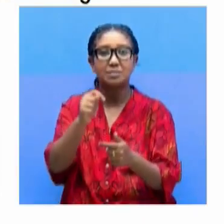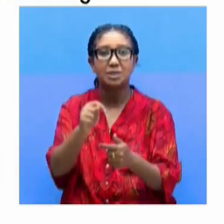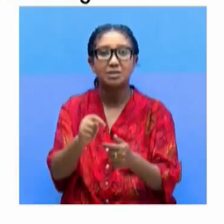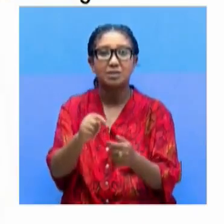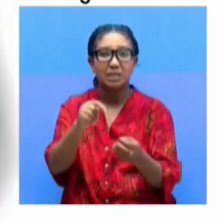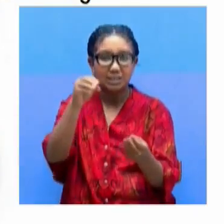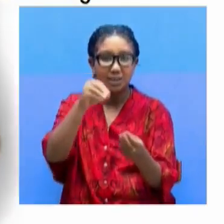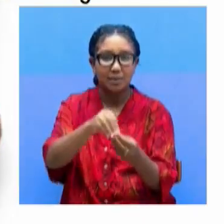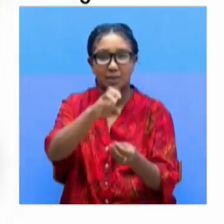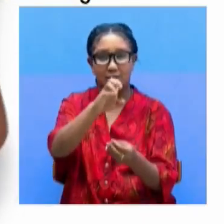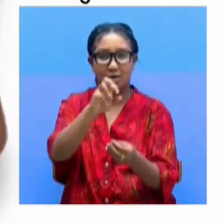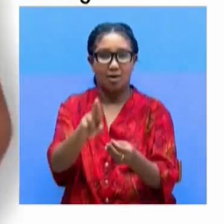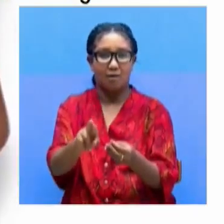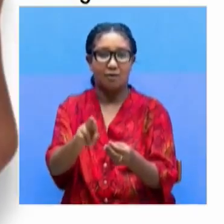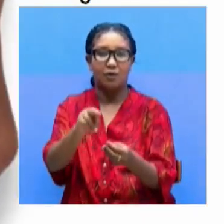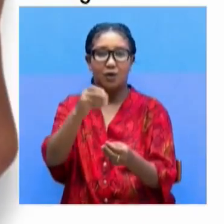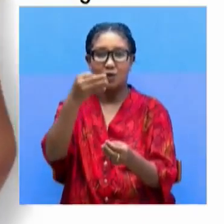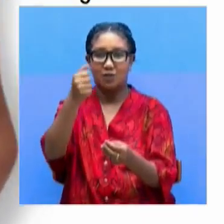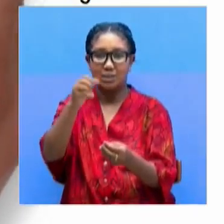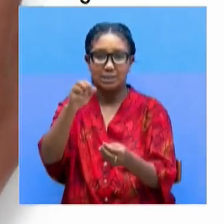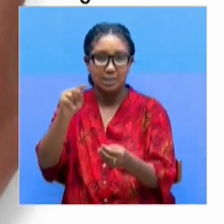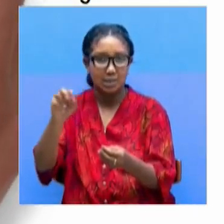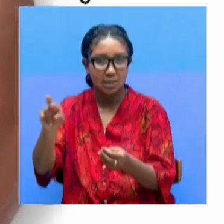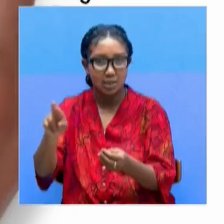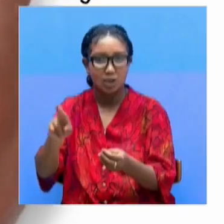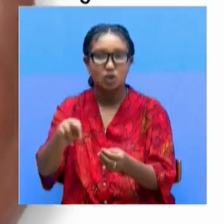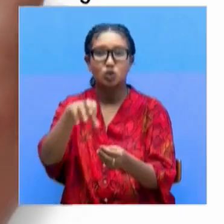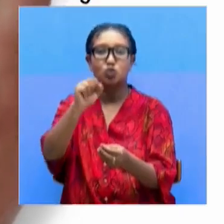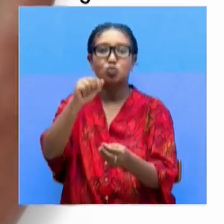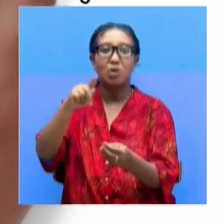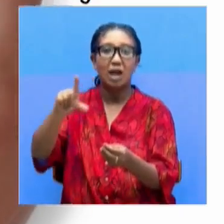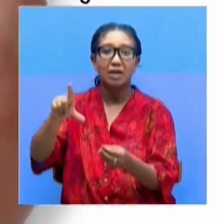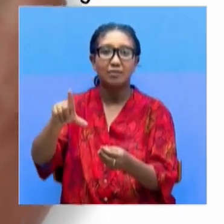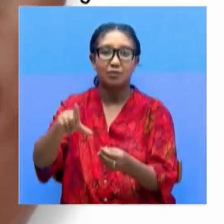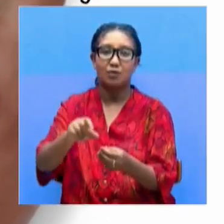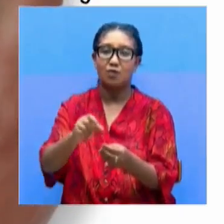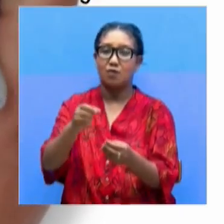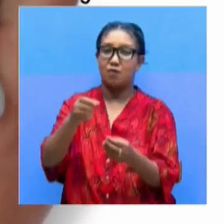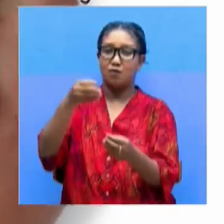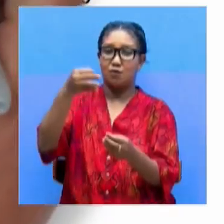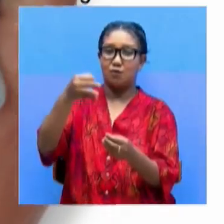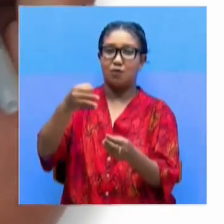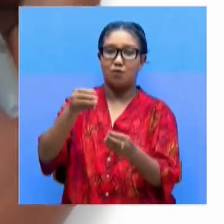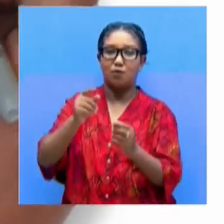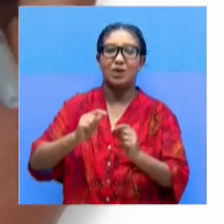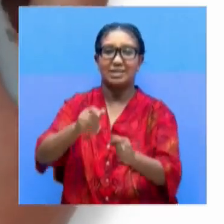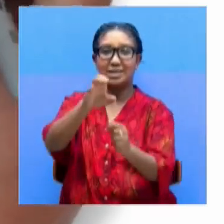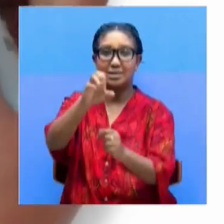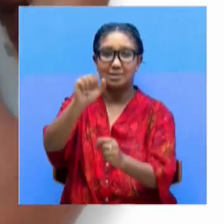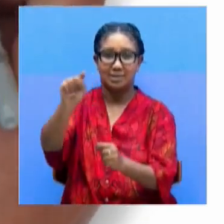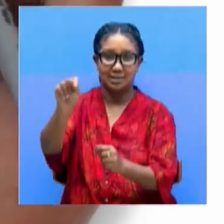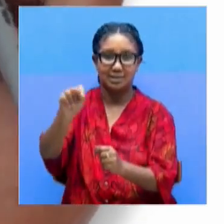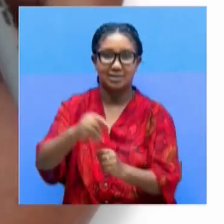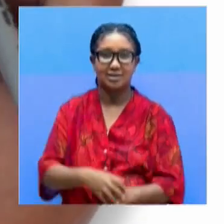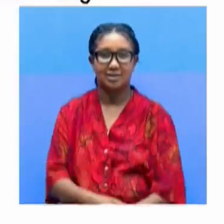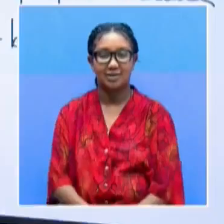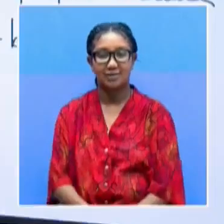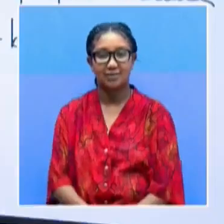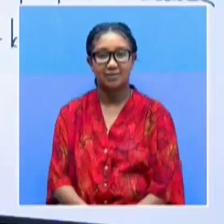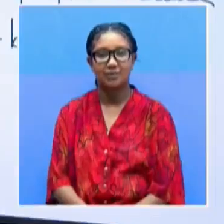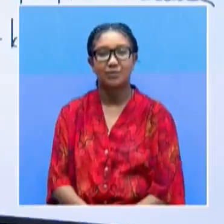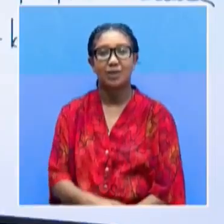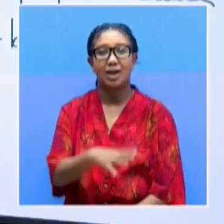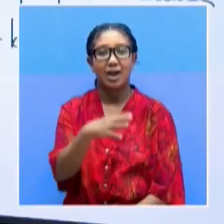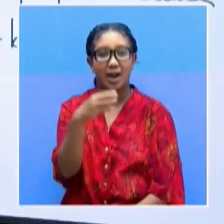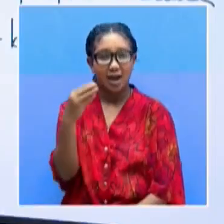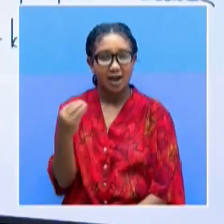faster. Nice. Faster. And superlative? Fastest. Wonderful. Good.